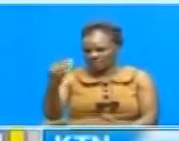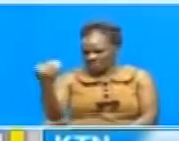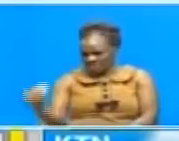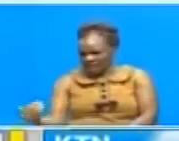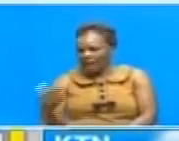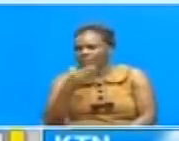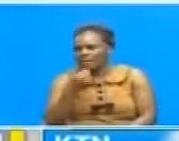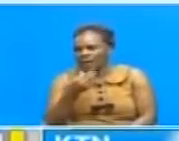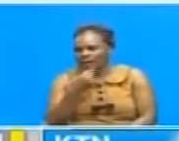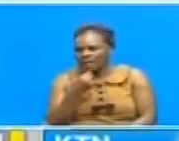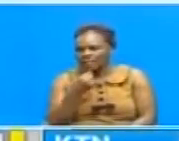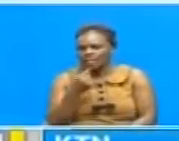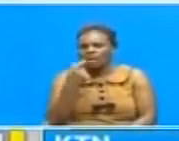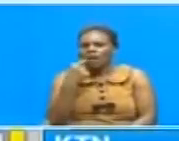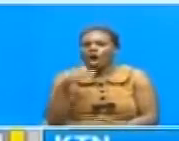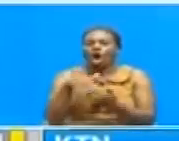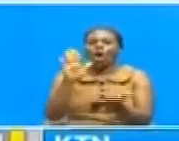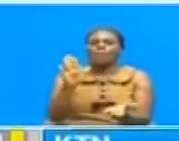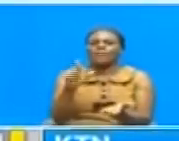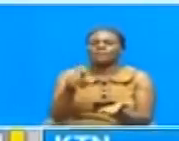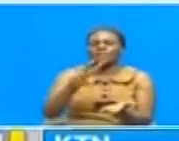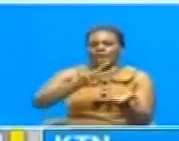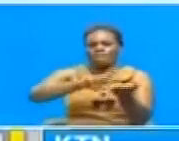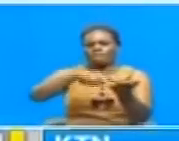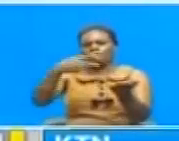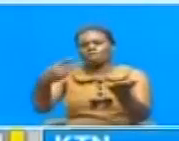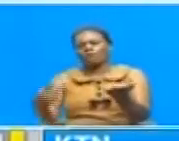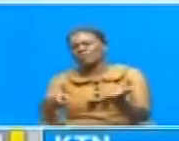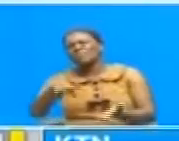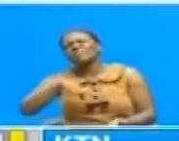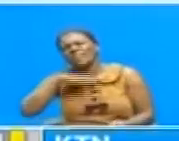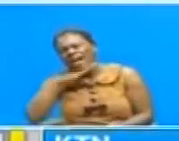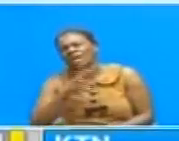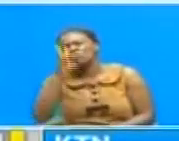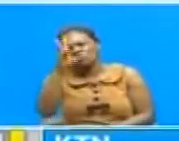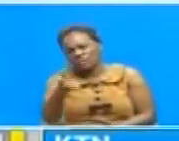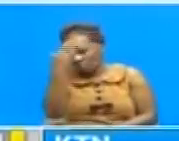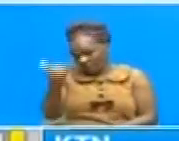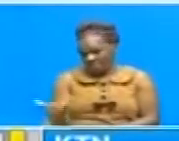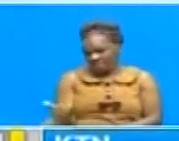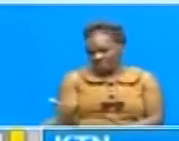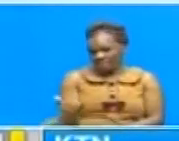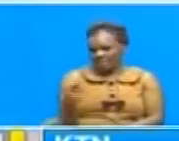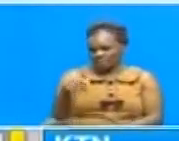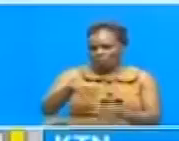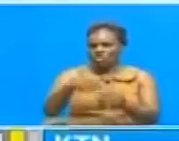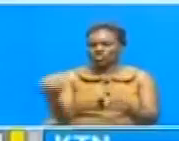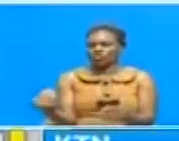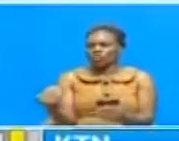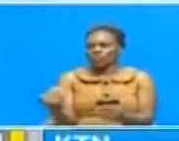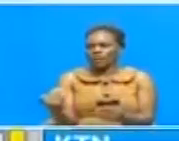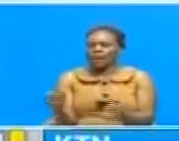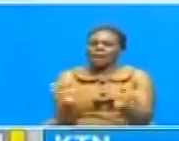man with his mouth open and he was just falling. That boy is going to die. You know why he'll die? Withdrawal.